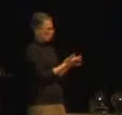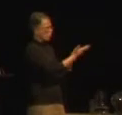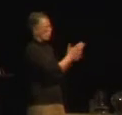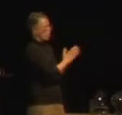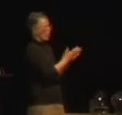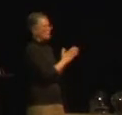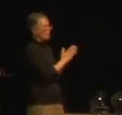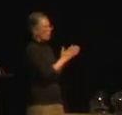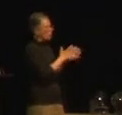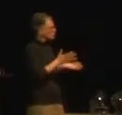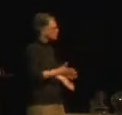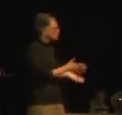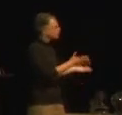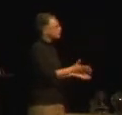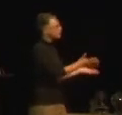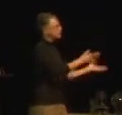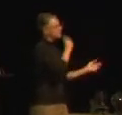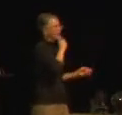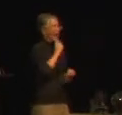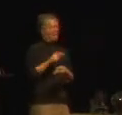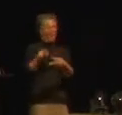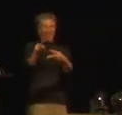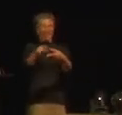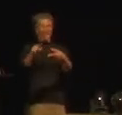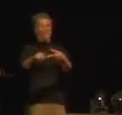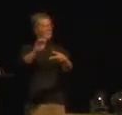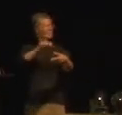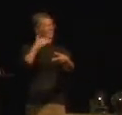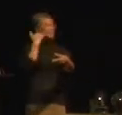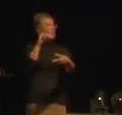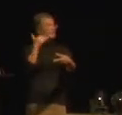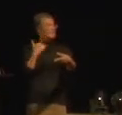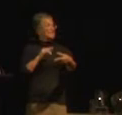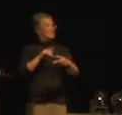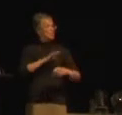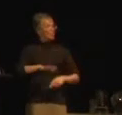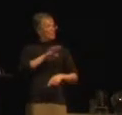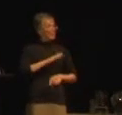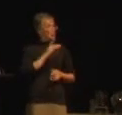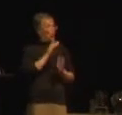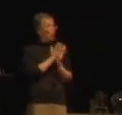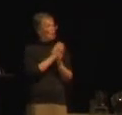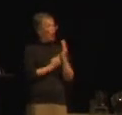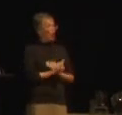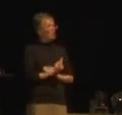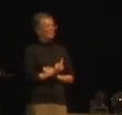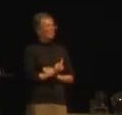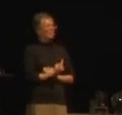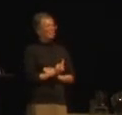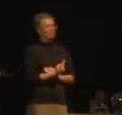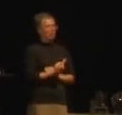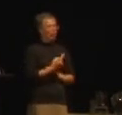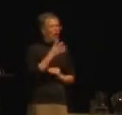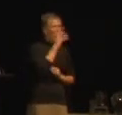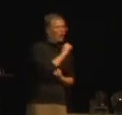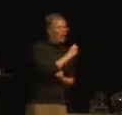that that neither of these statements is meant to be limited to the National Library. Instead, the real goal is that by 2030, cultural heritage